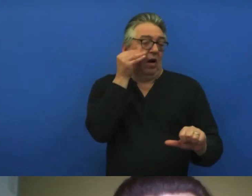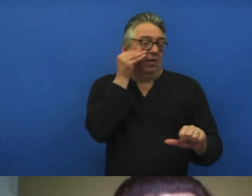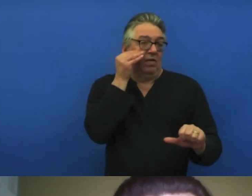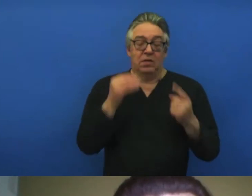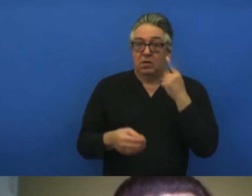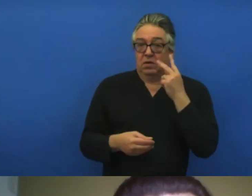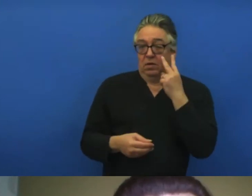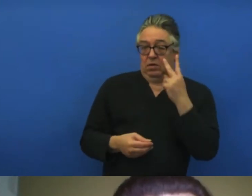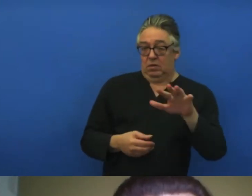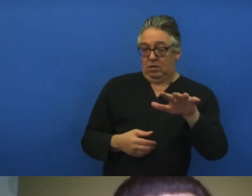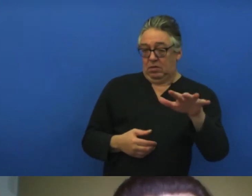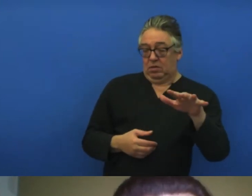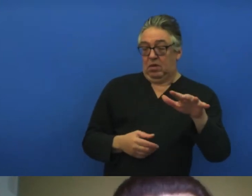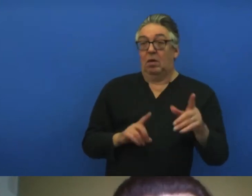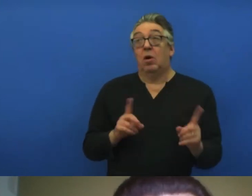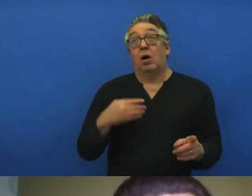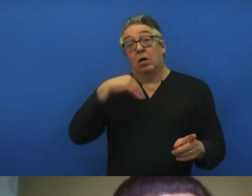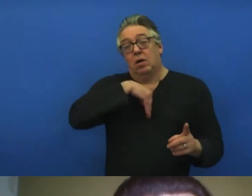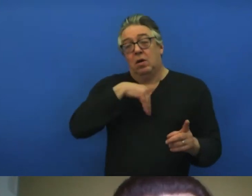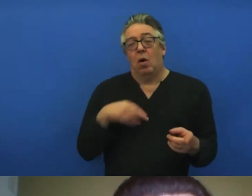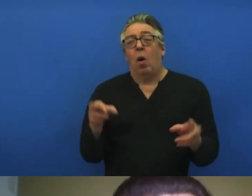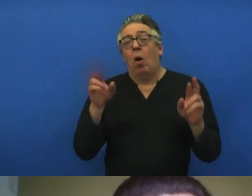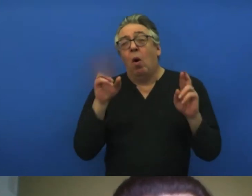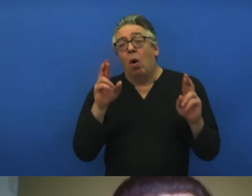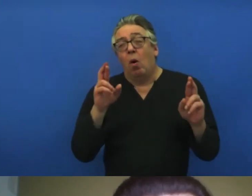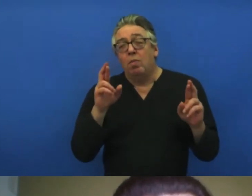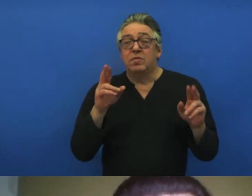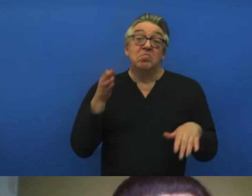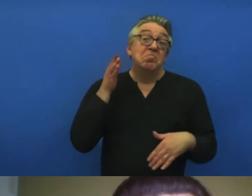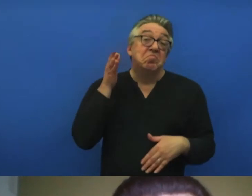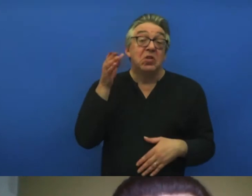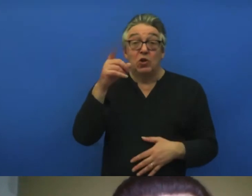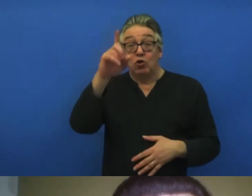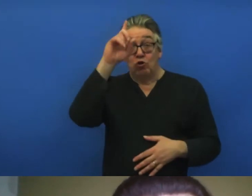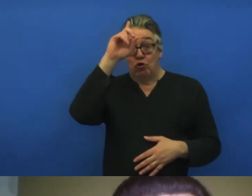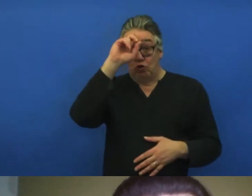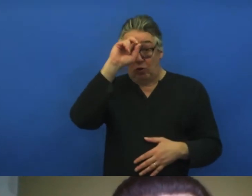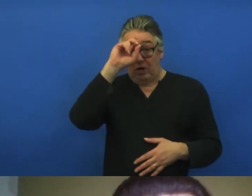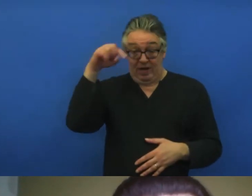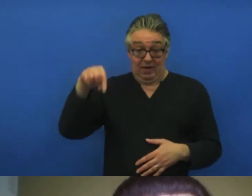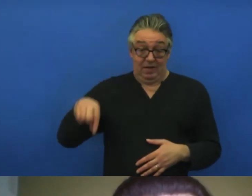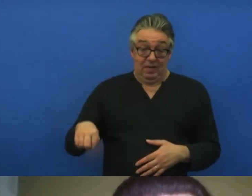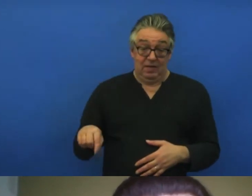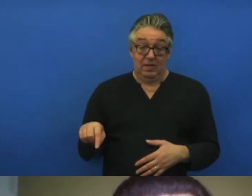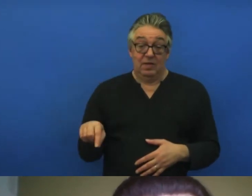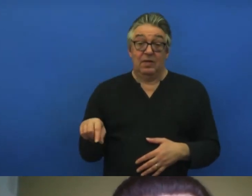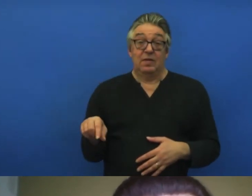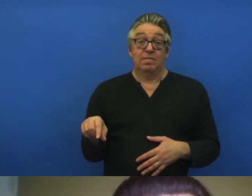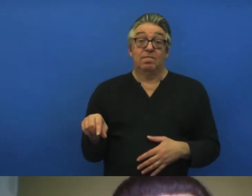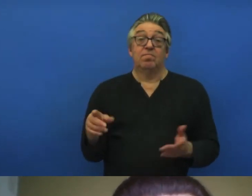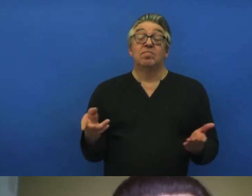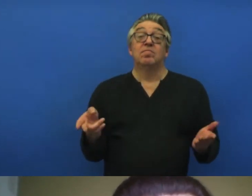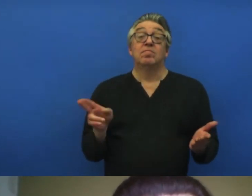But I still have great hope that here in Germany, once my papers are ready and I have the